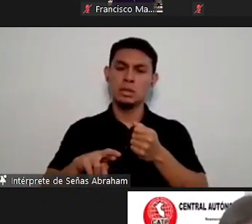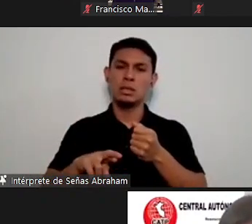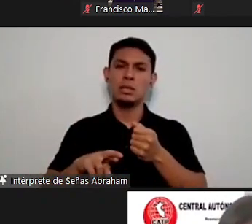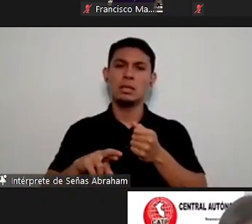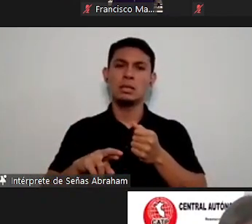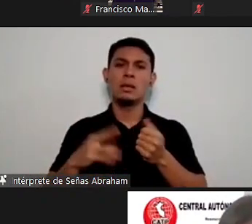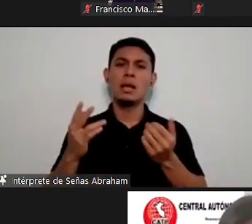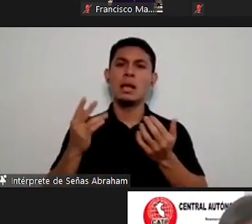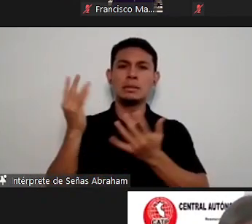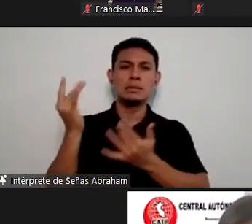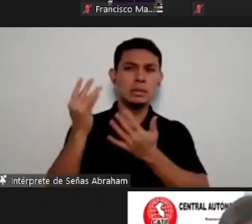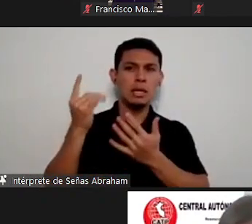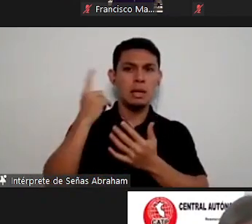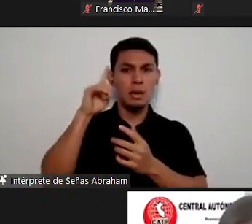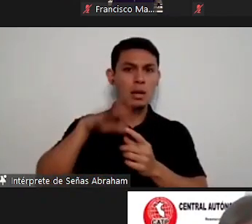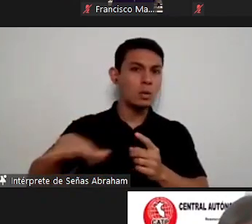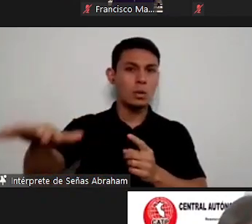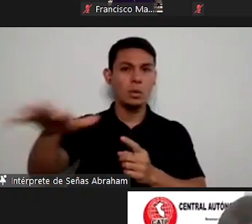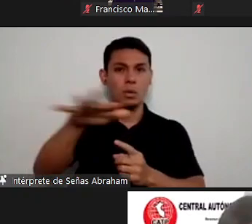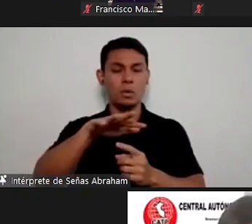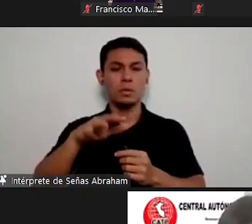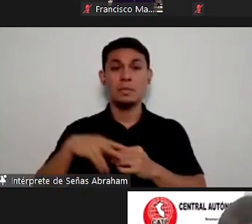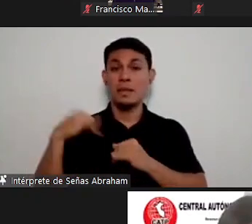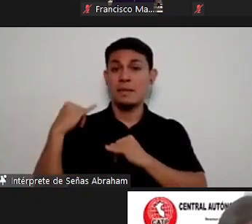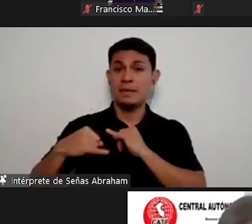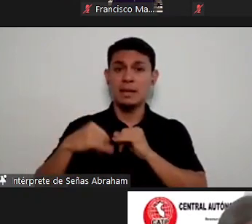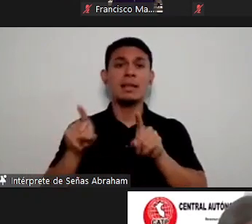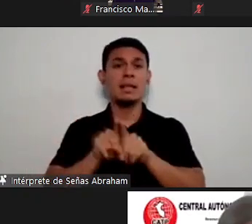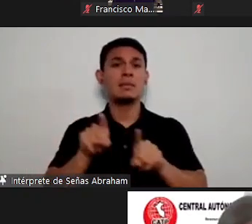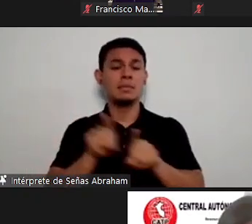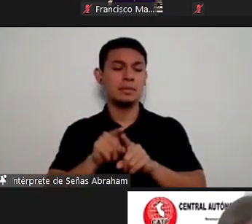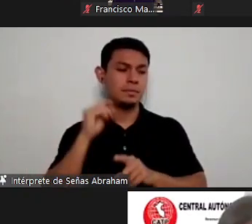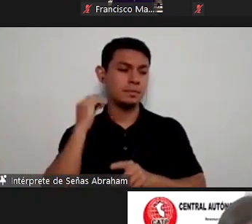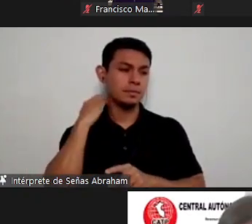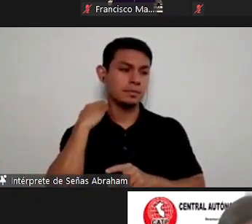the results that are that we're all expecting